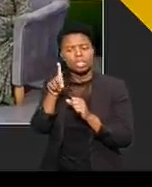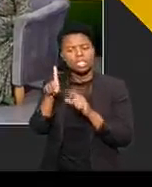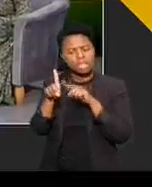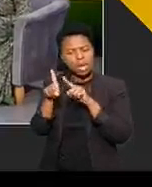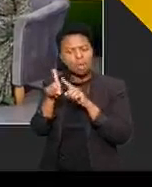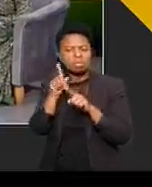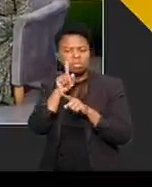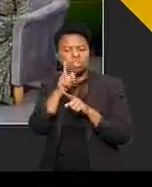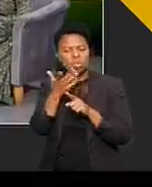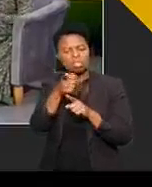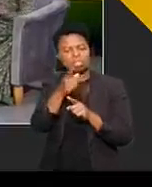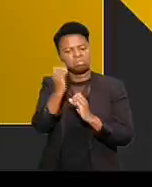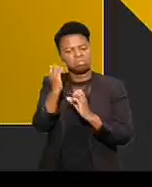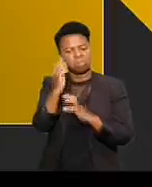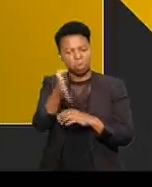And this is what he had to say.